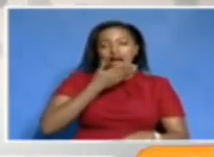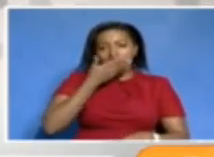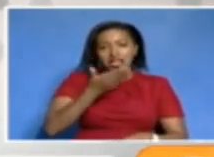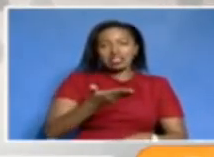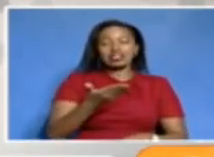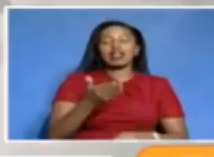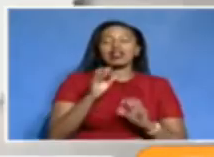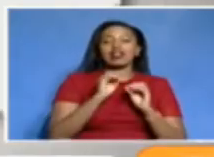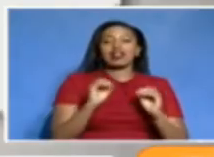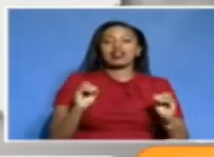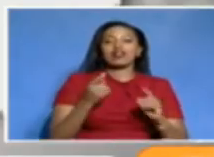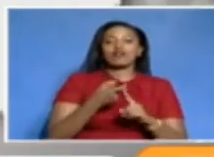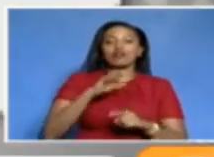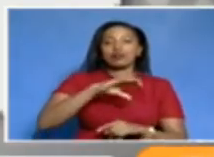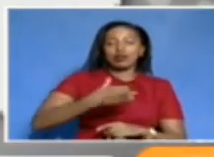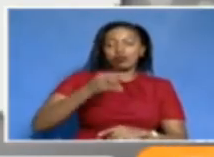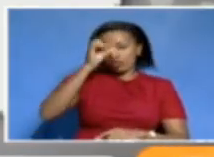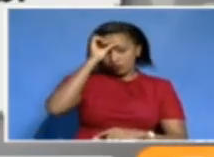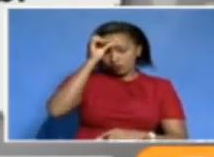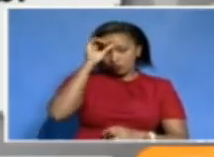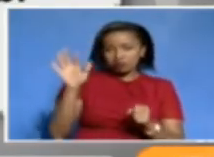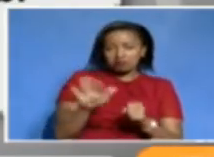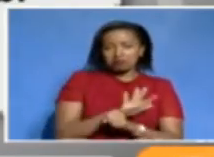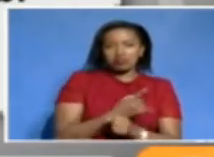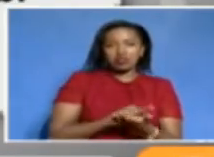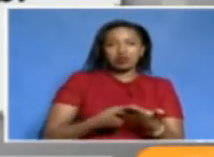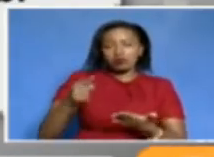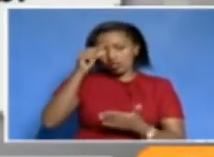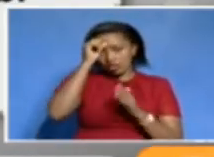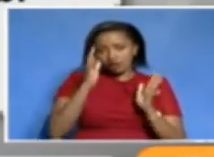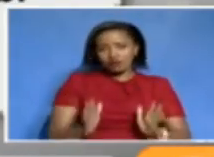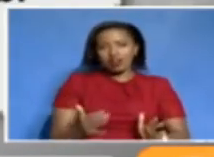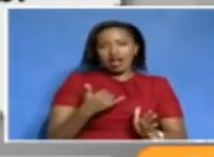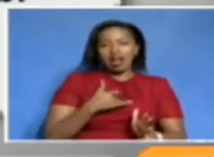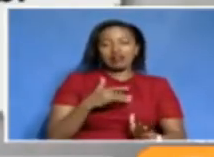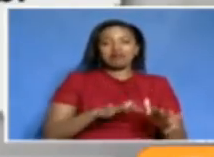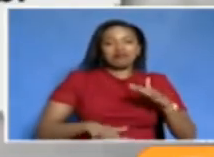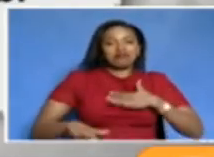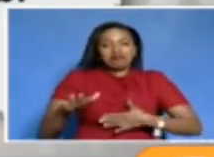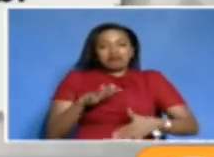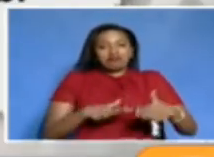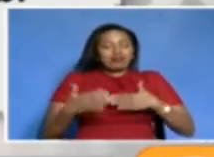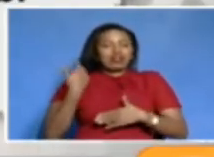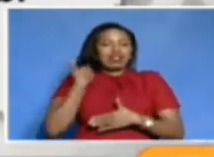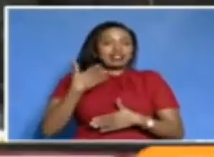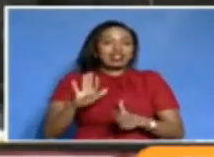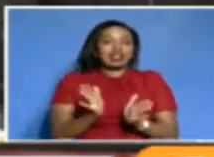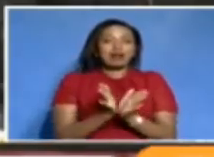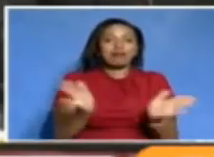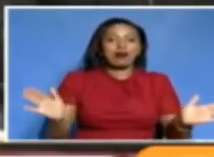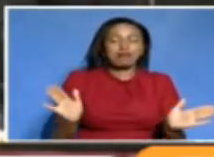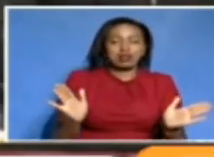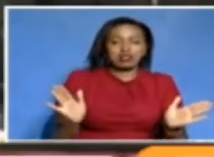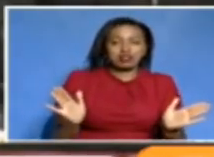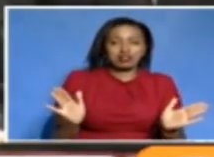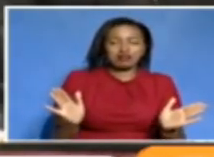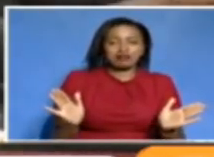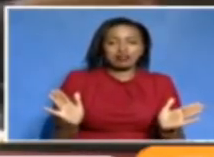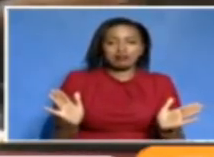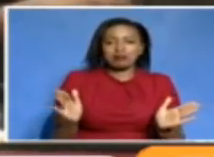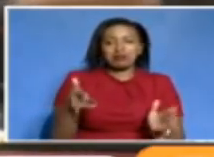the county government. Throughout the week, the governor has shied away from any public appearances, choosing to